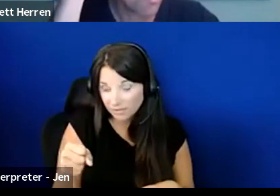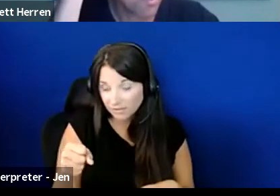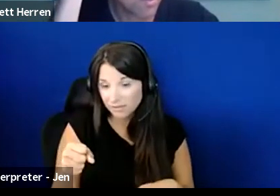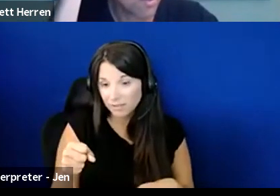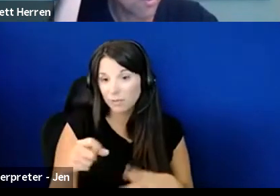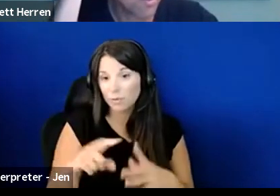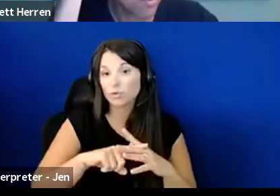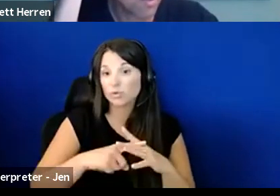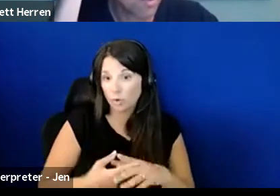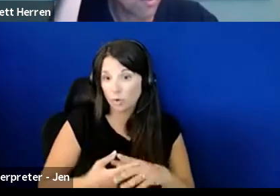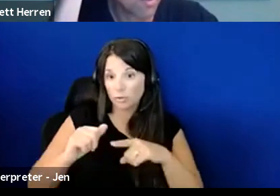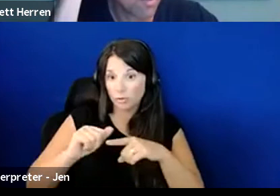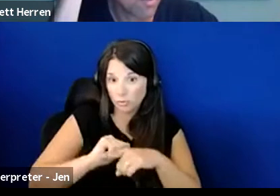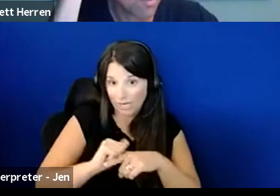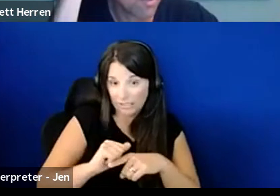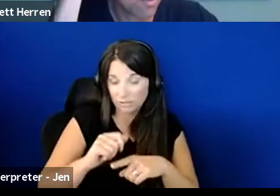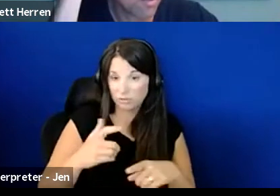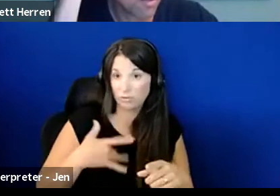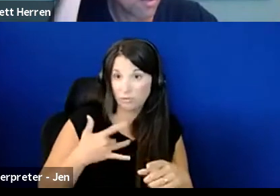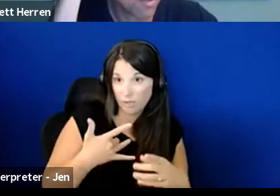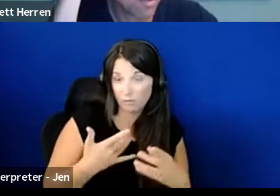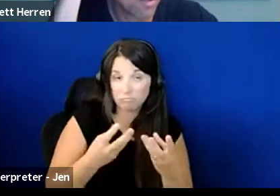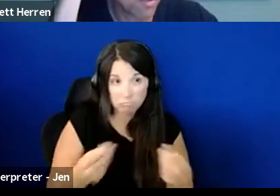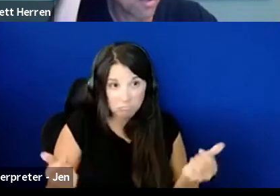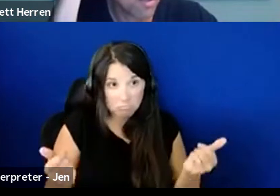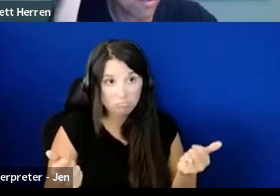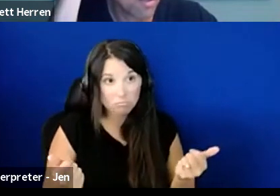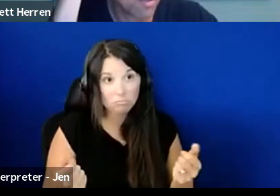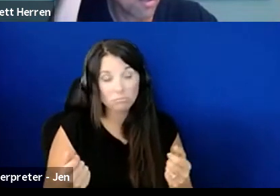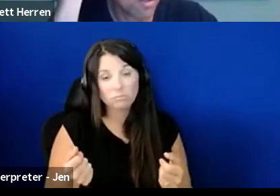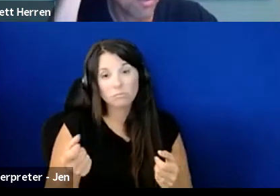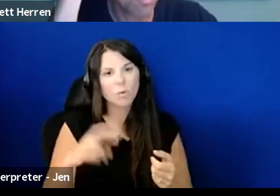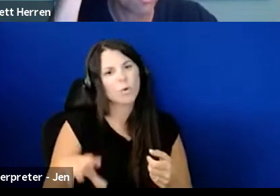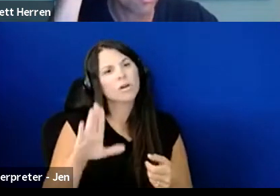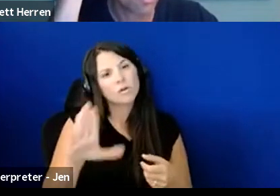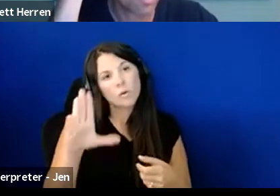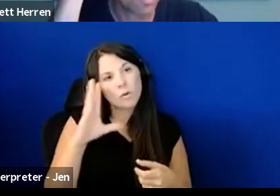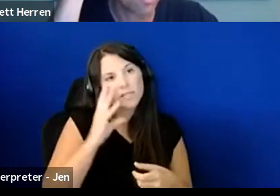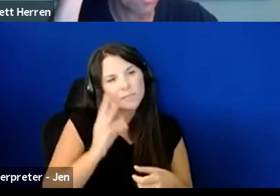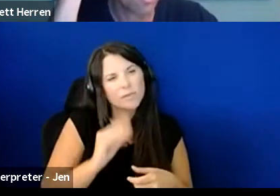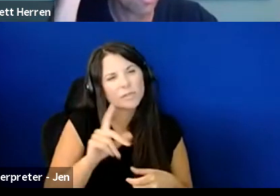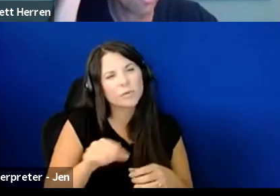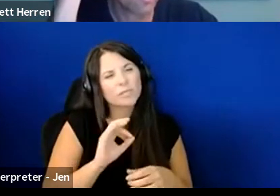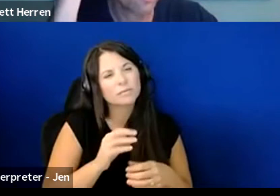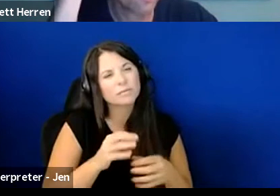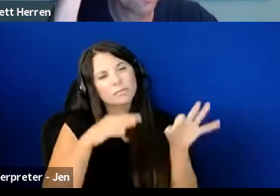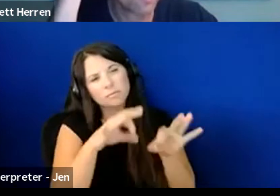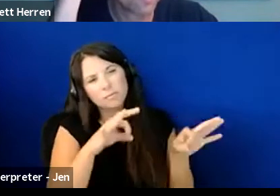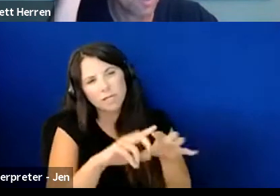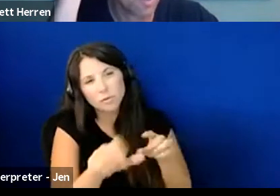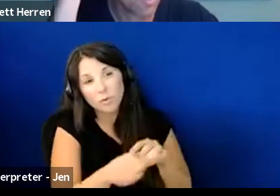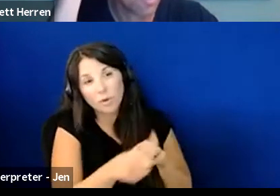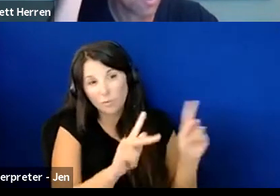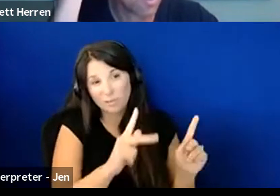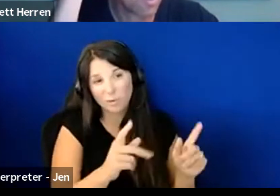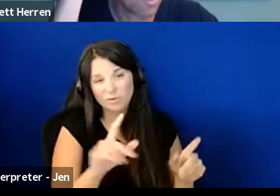address some of those concerns? And what would you say to those who might have similar concerns? Go